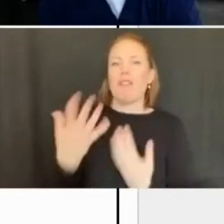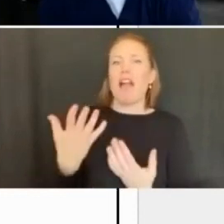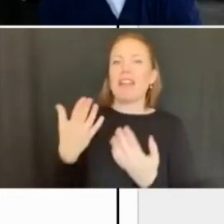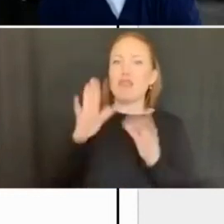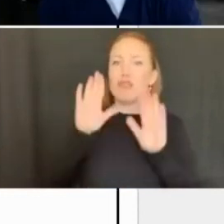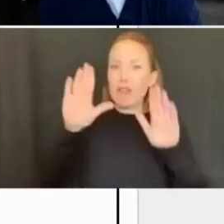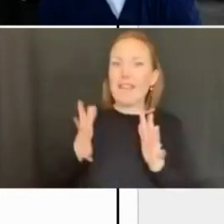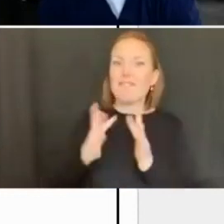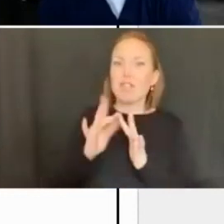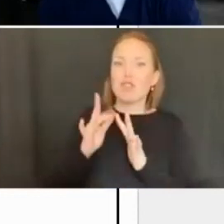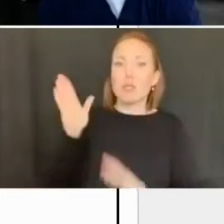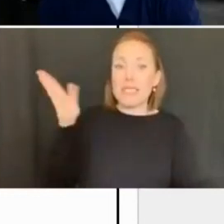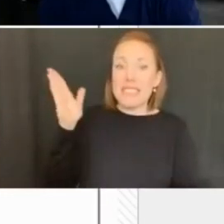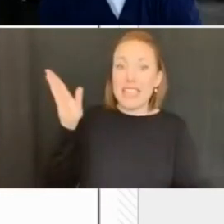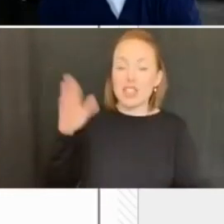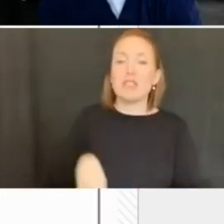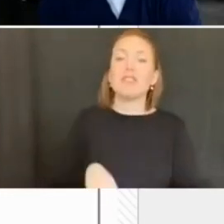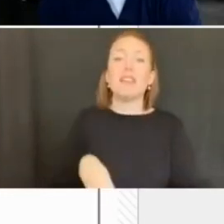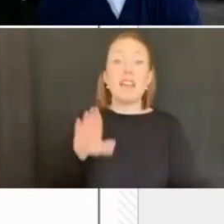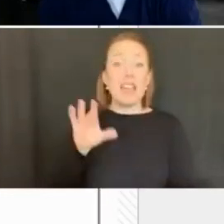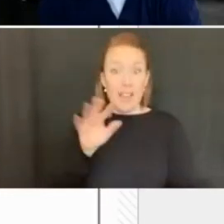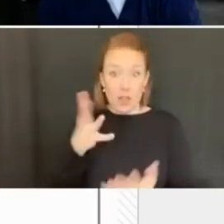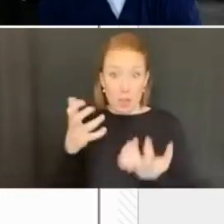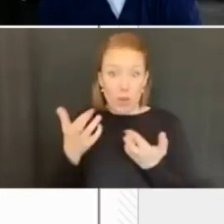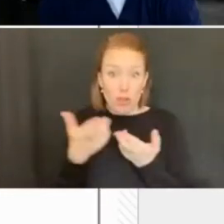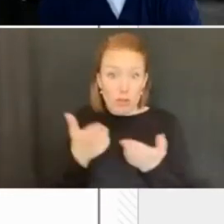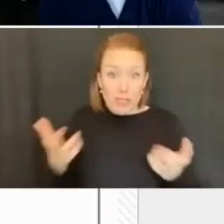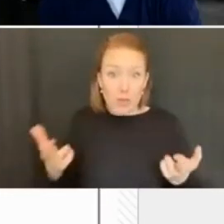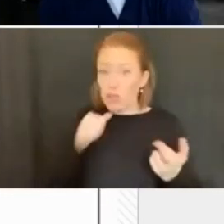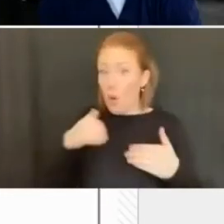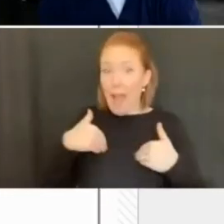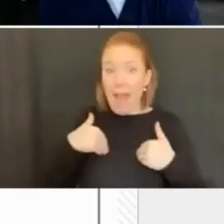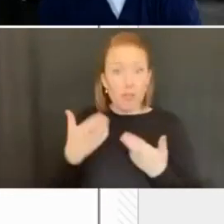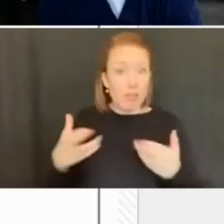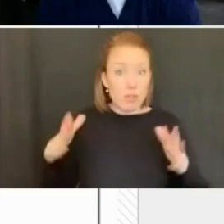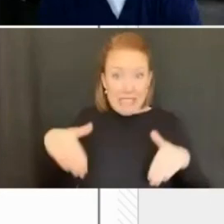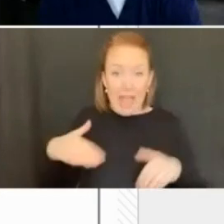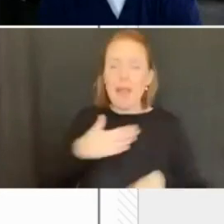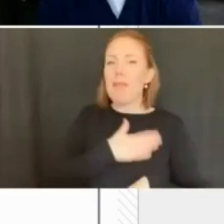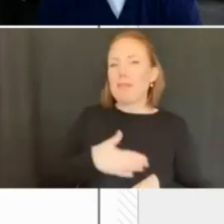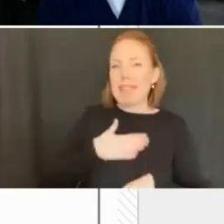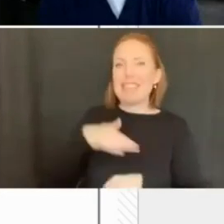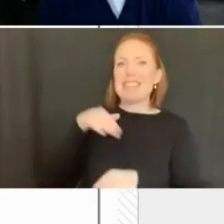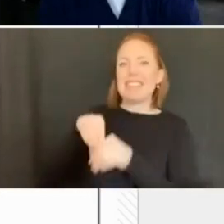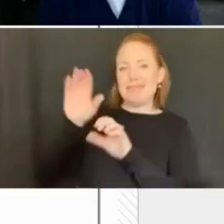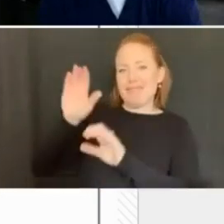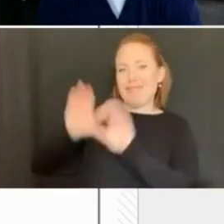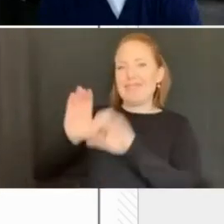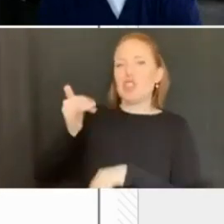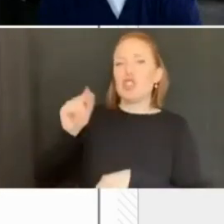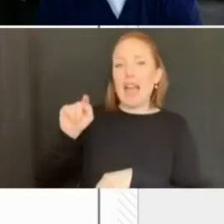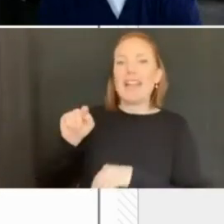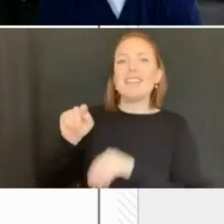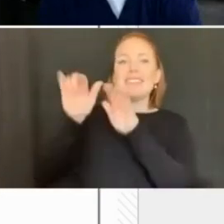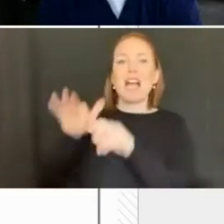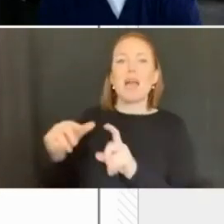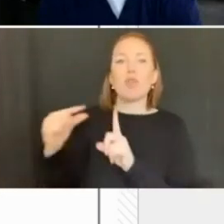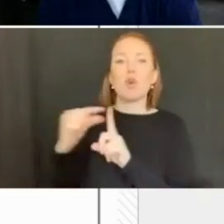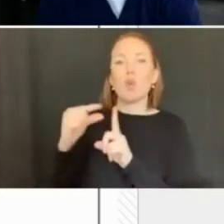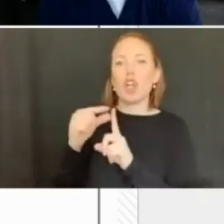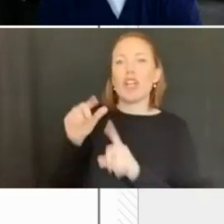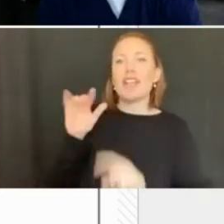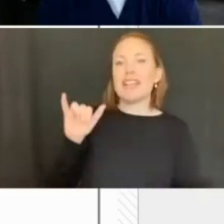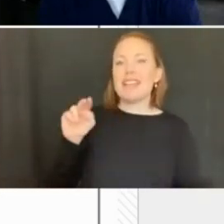presentations. If you would like these resources and don't have them yet, please go to the chat, type the word interested and your